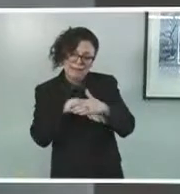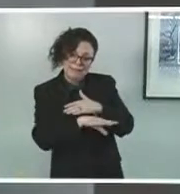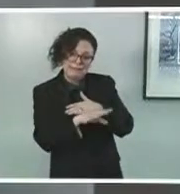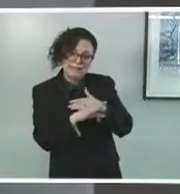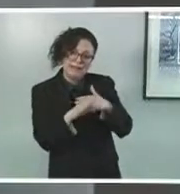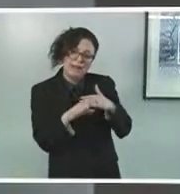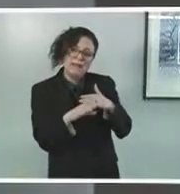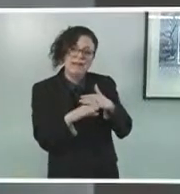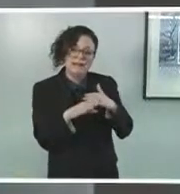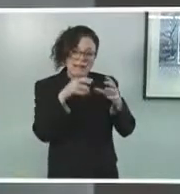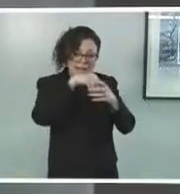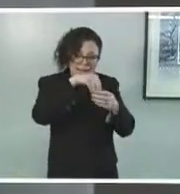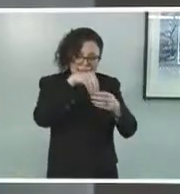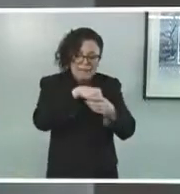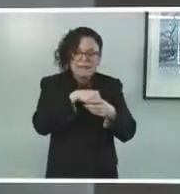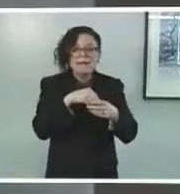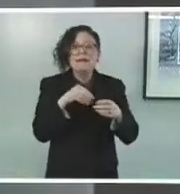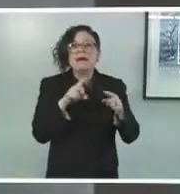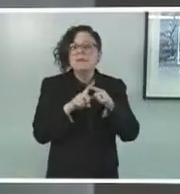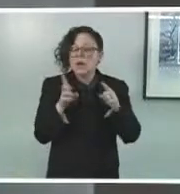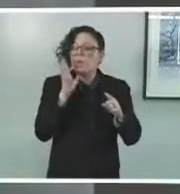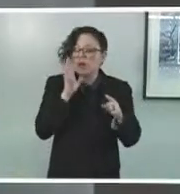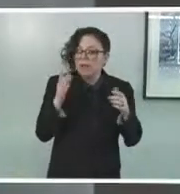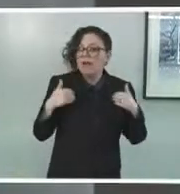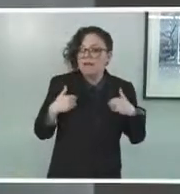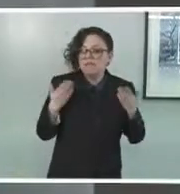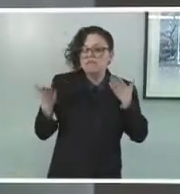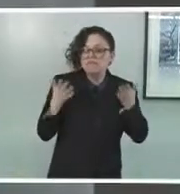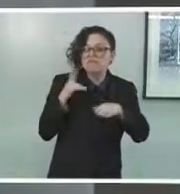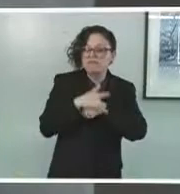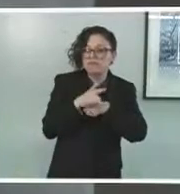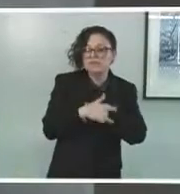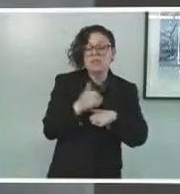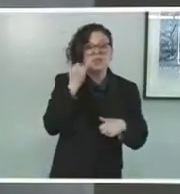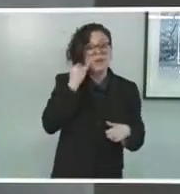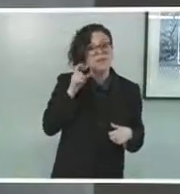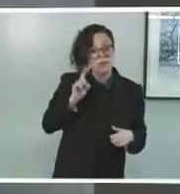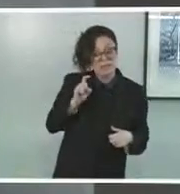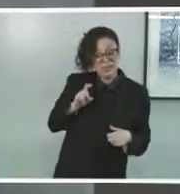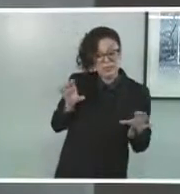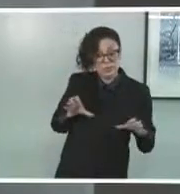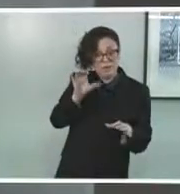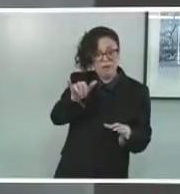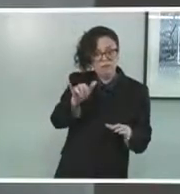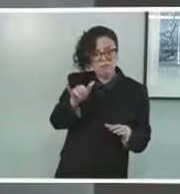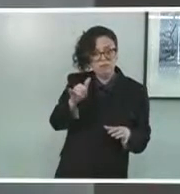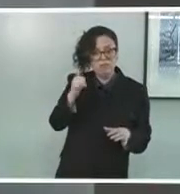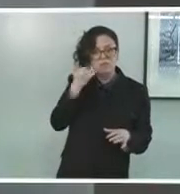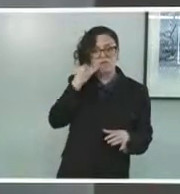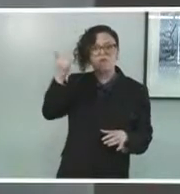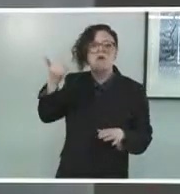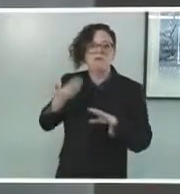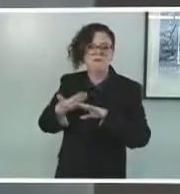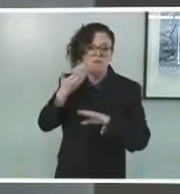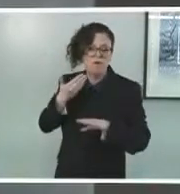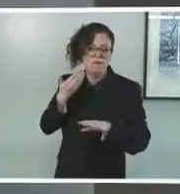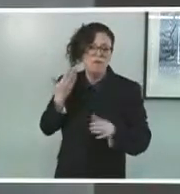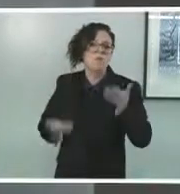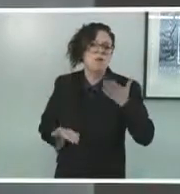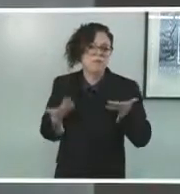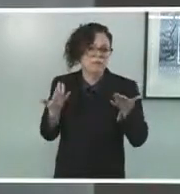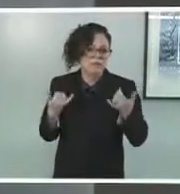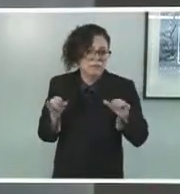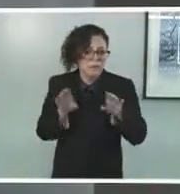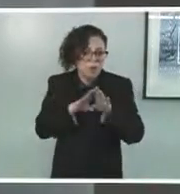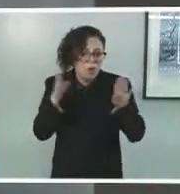still have services available. I would encourage whoever needs to do that to call first, and I think they'll find that they're still open, but there